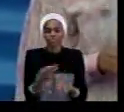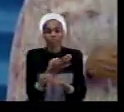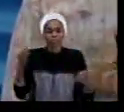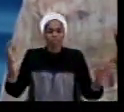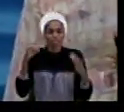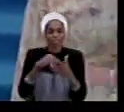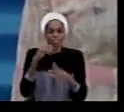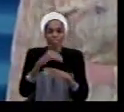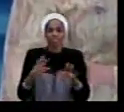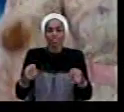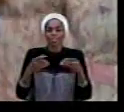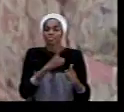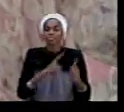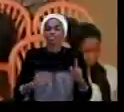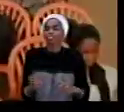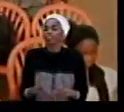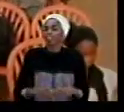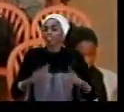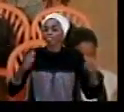bigger hallelujah?